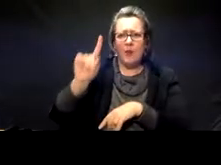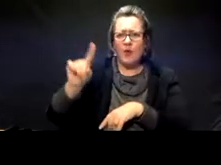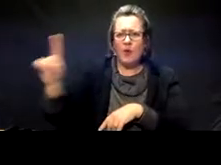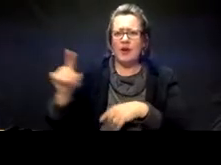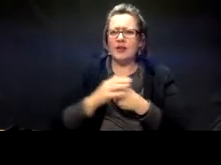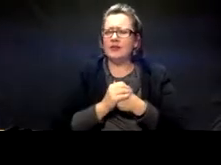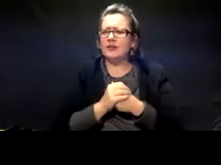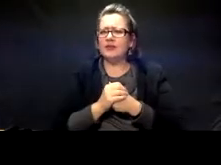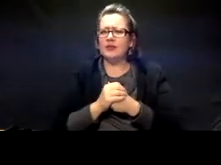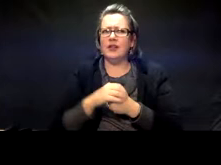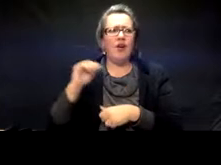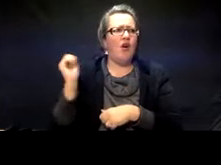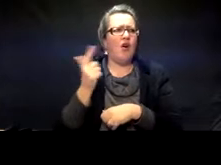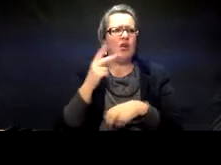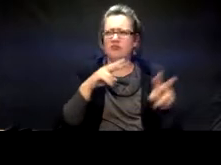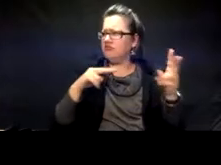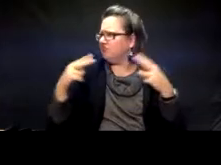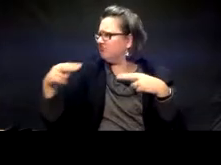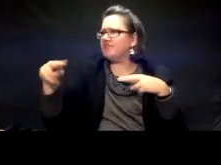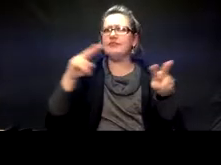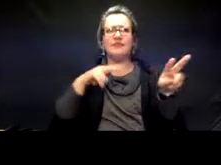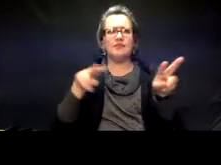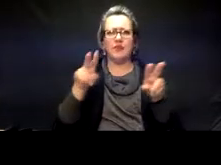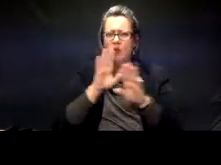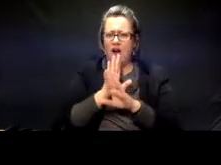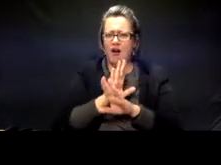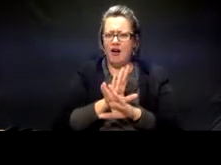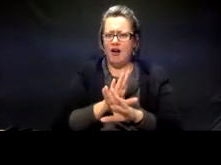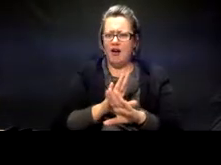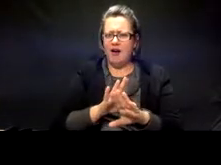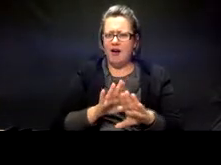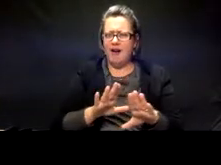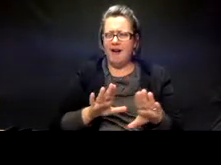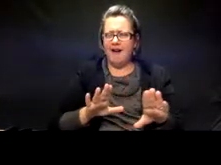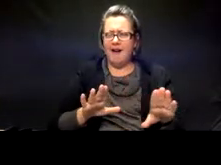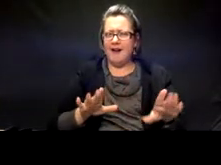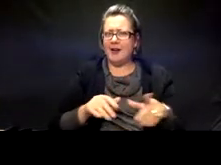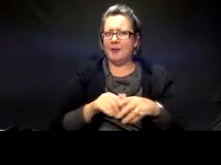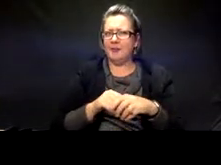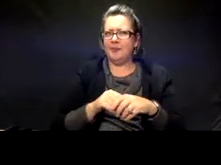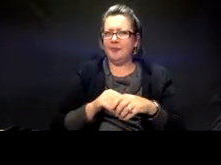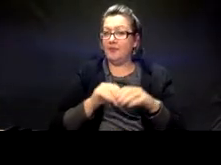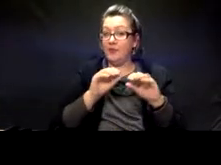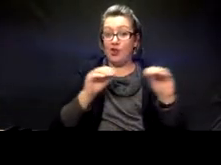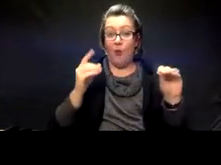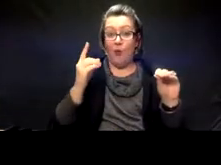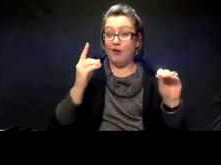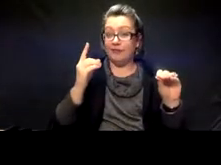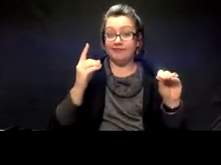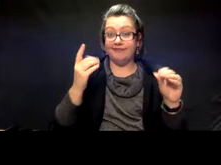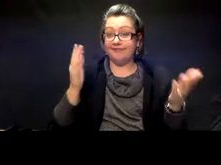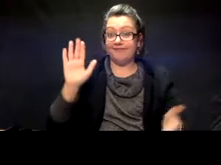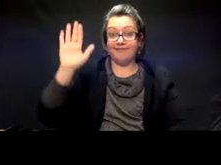have any of you all called 911? And we all look at each other quietly, looking at each